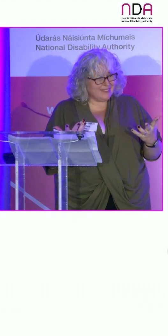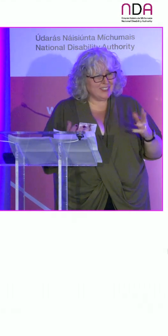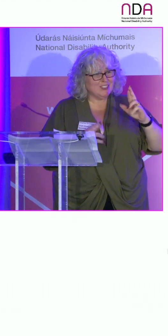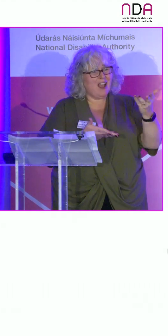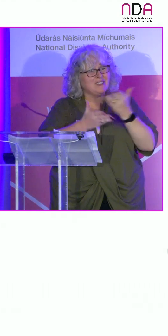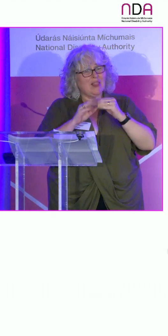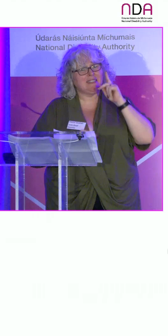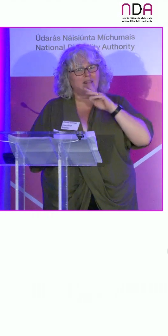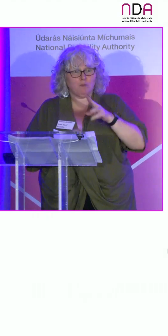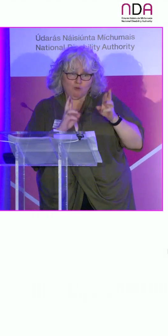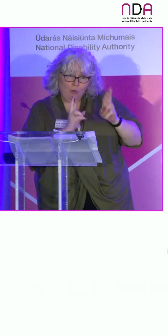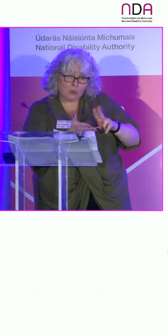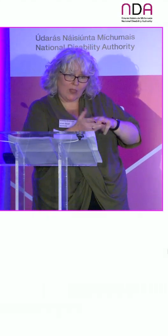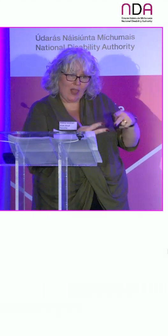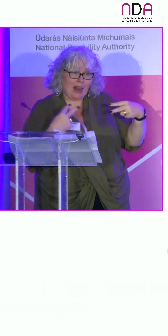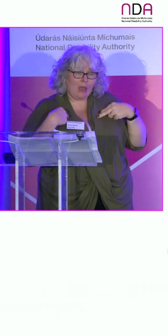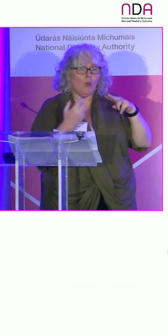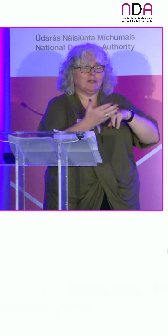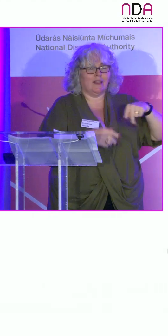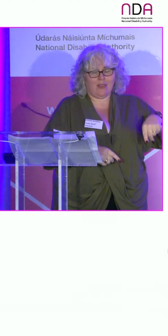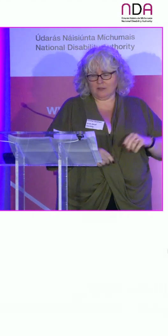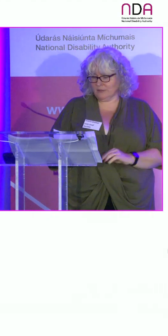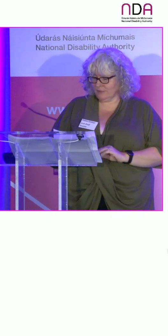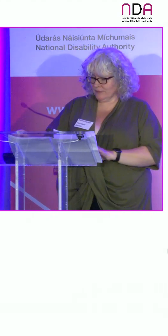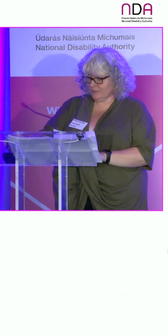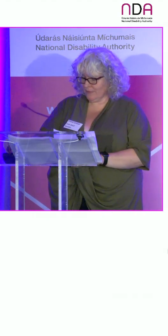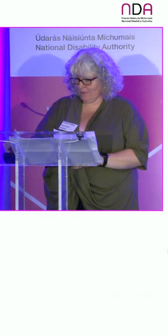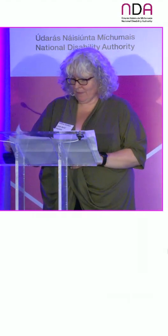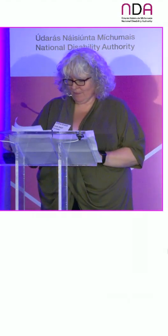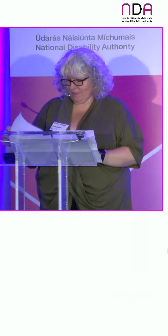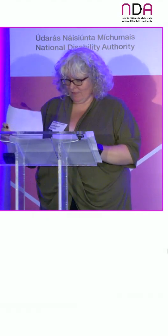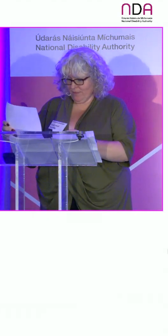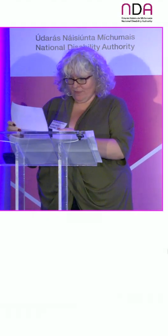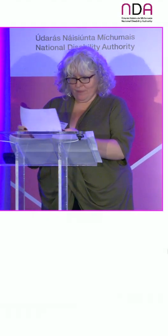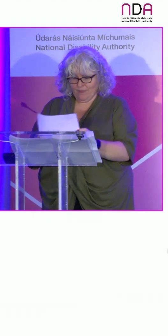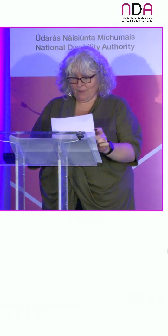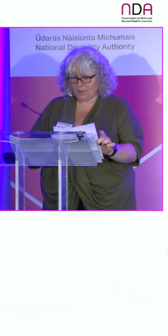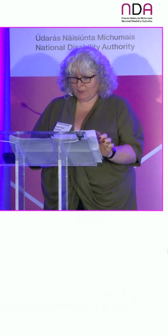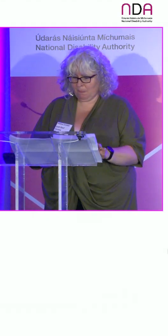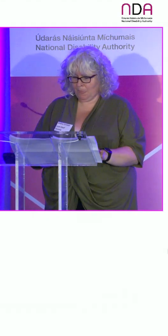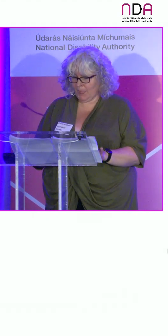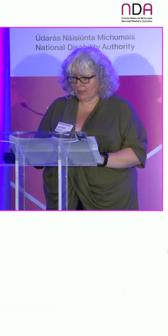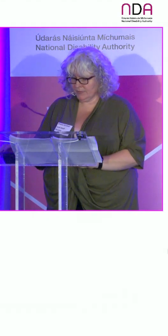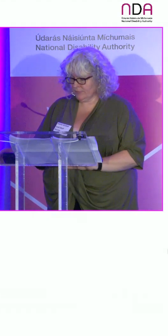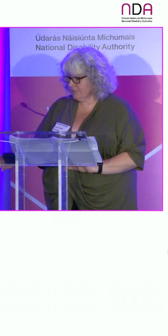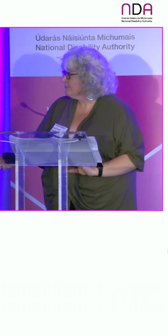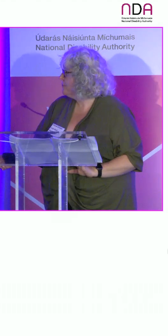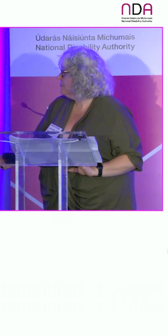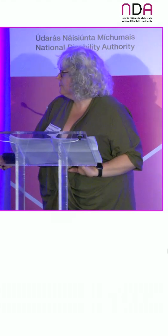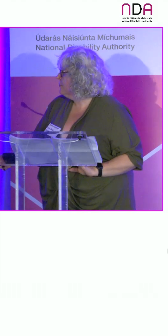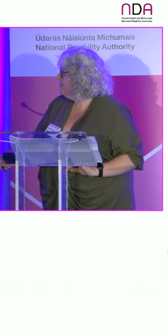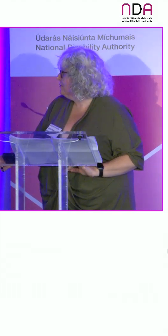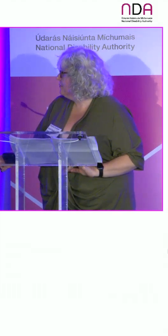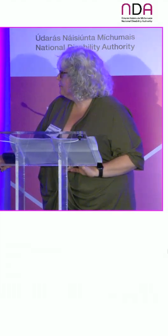But if you've seen in the playgrounds, we have the ASL, the alphabets around the